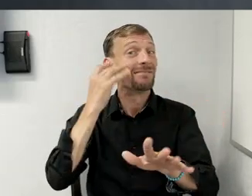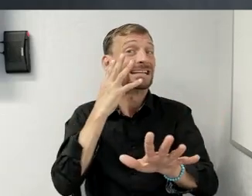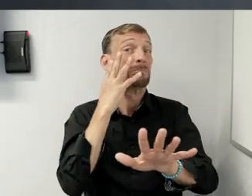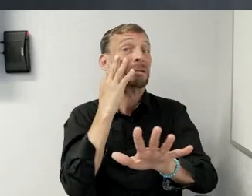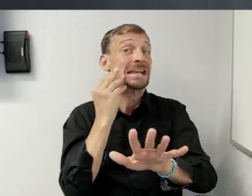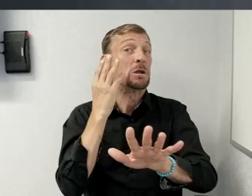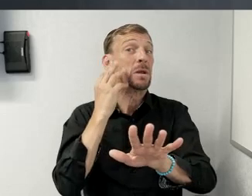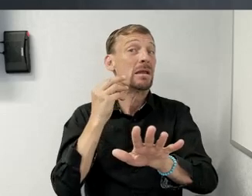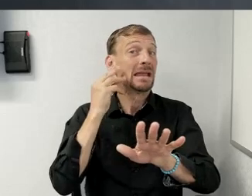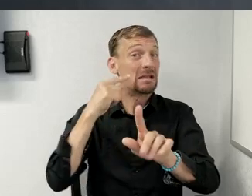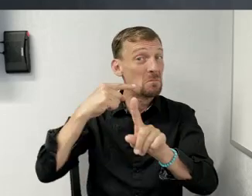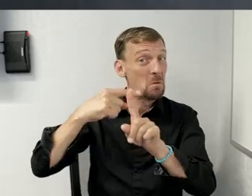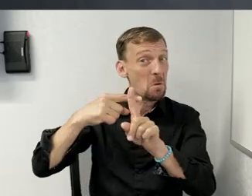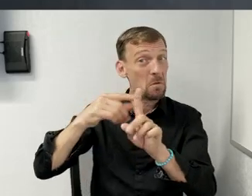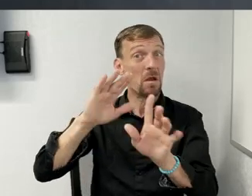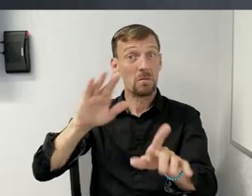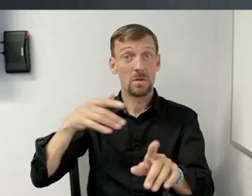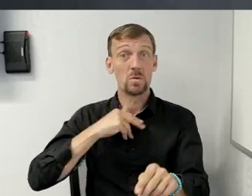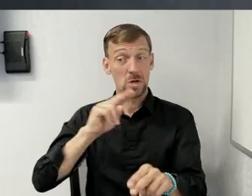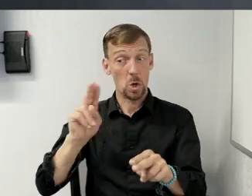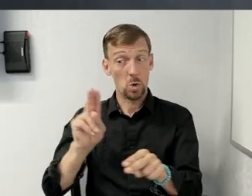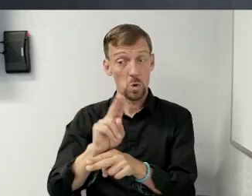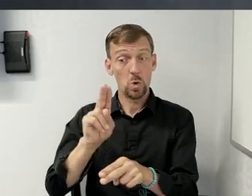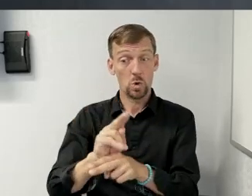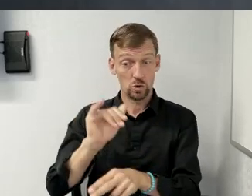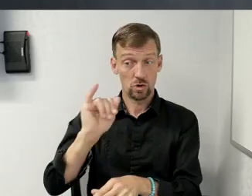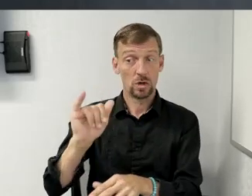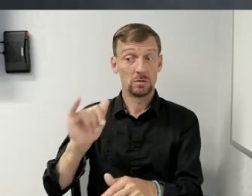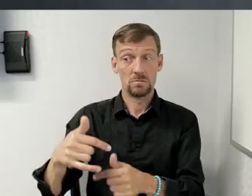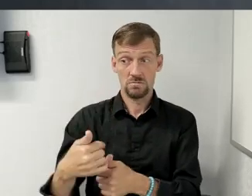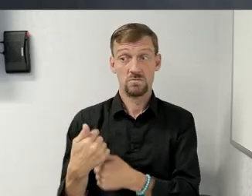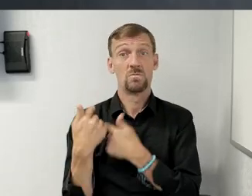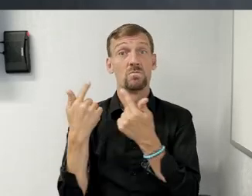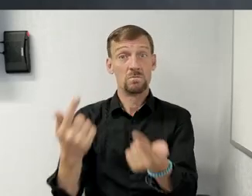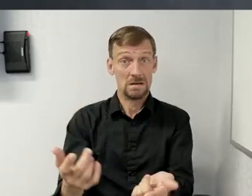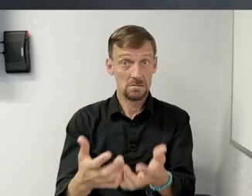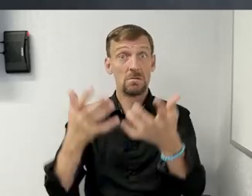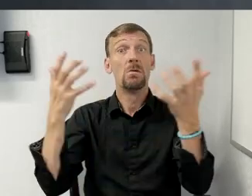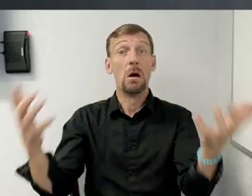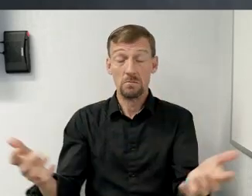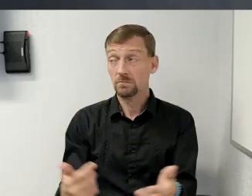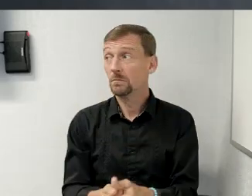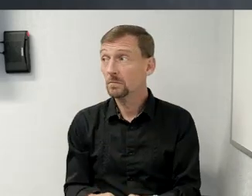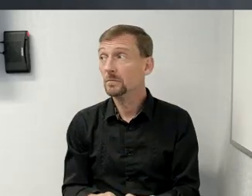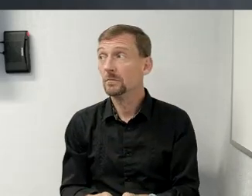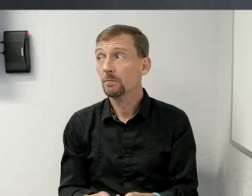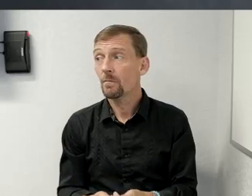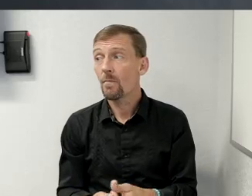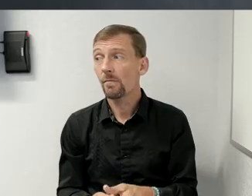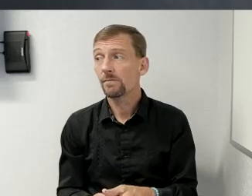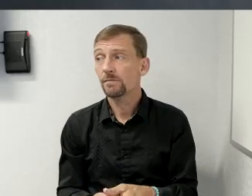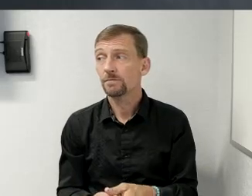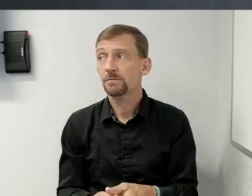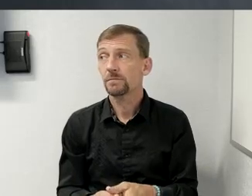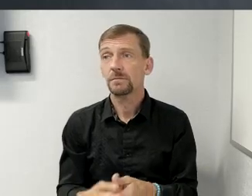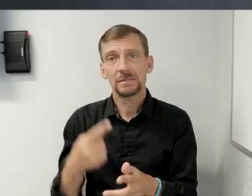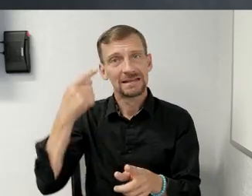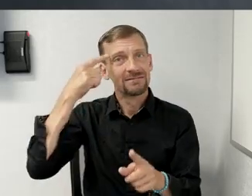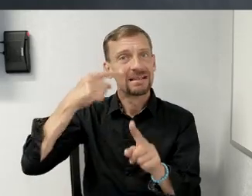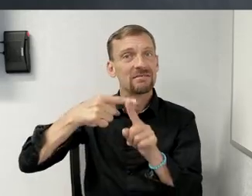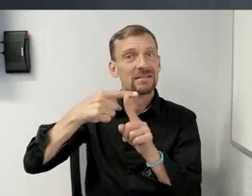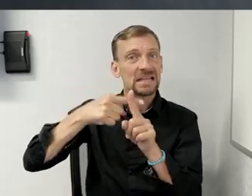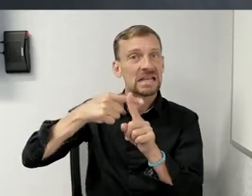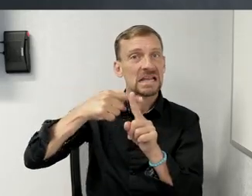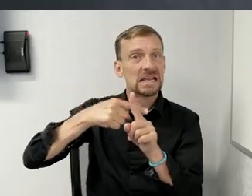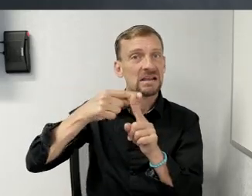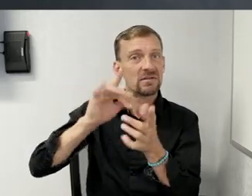has been, but we have used it relatively extensively. And then, fever